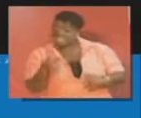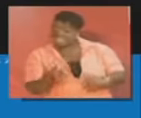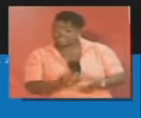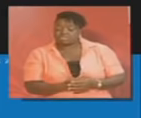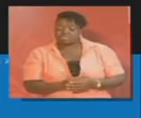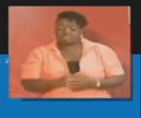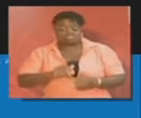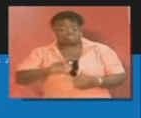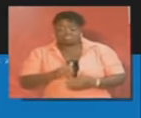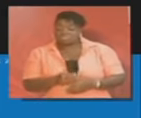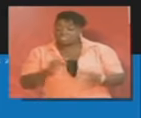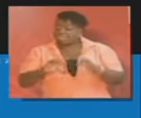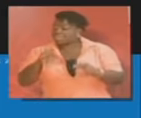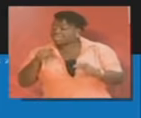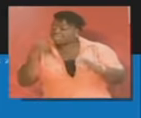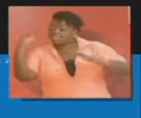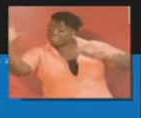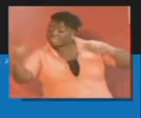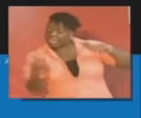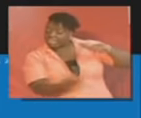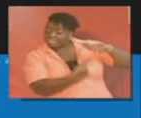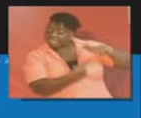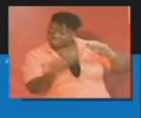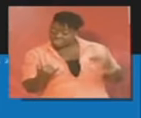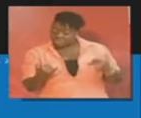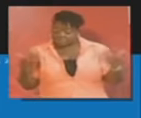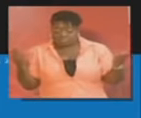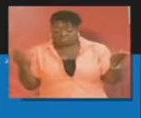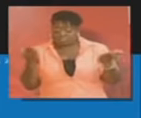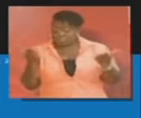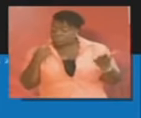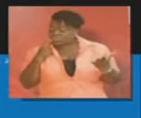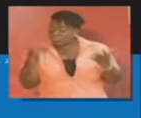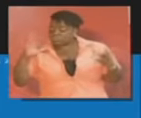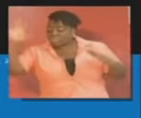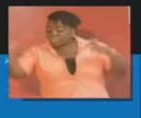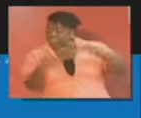them in isolation at this point in time? Thank you.